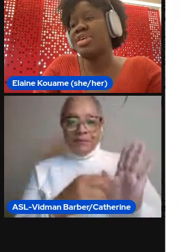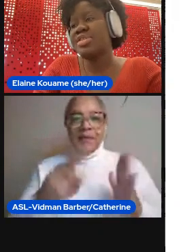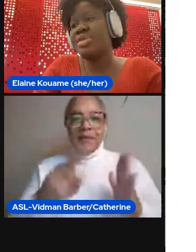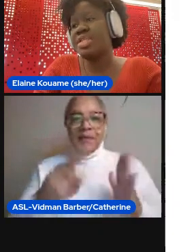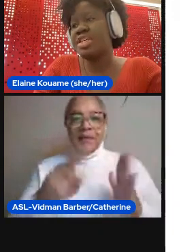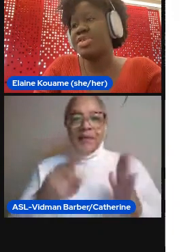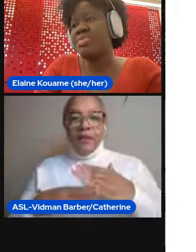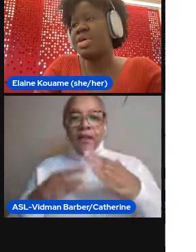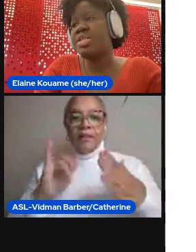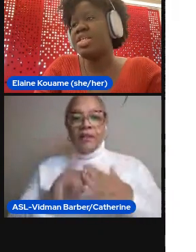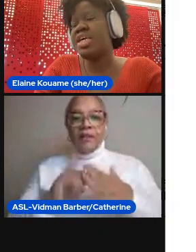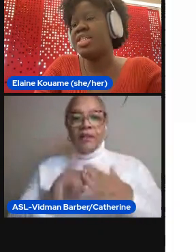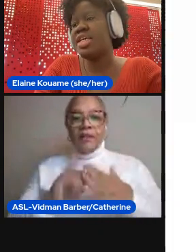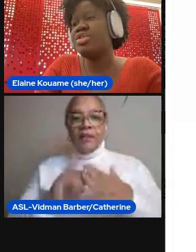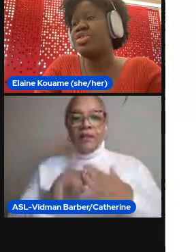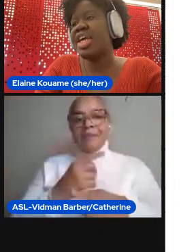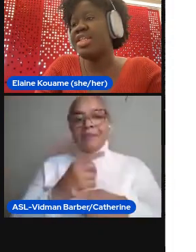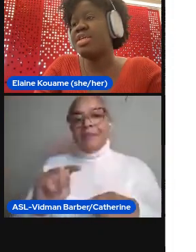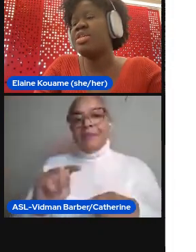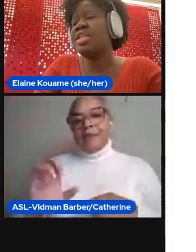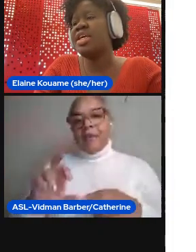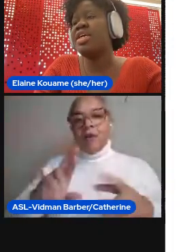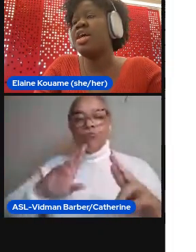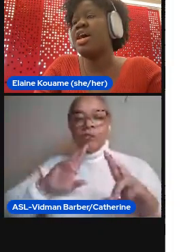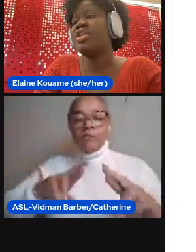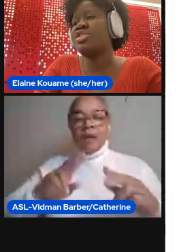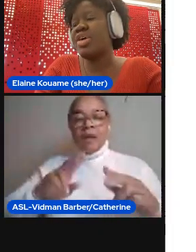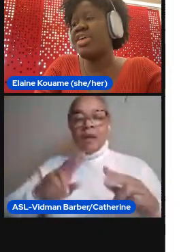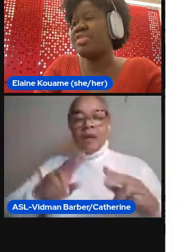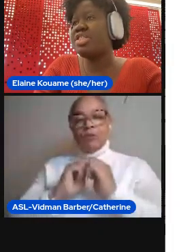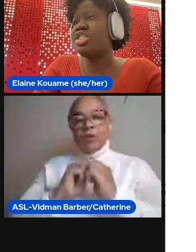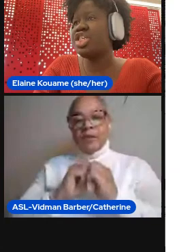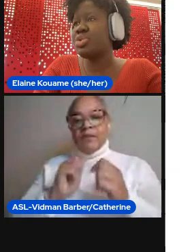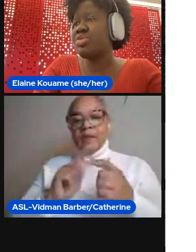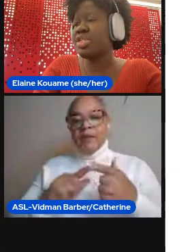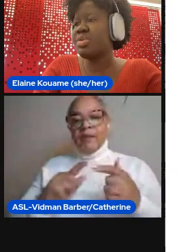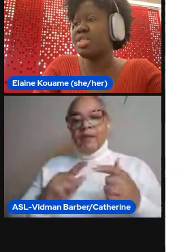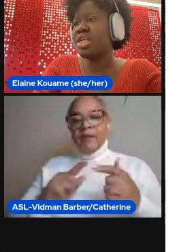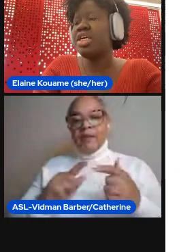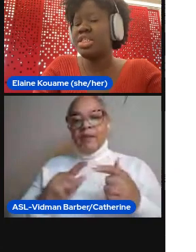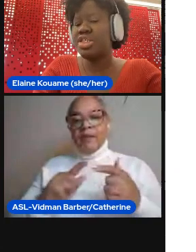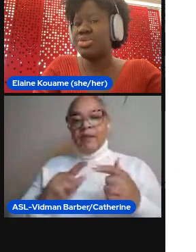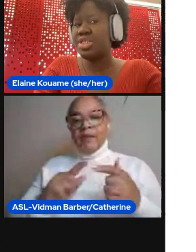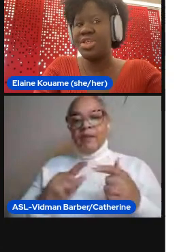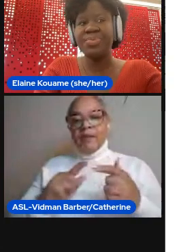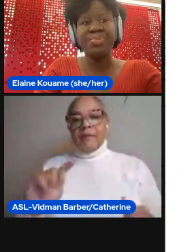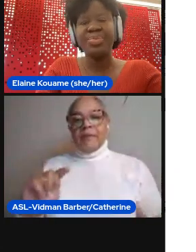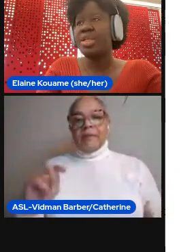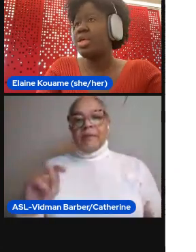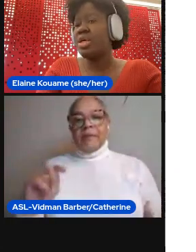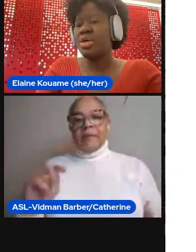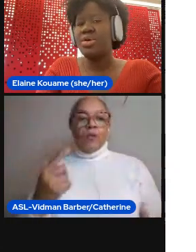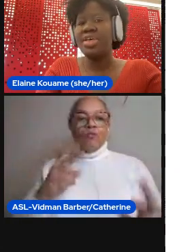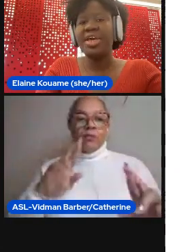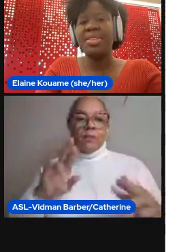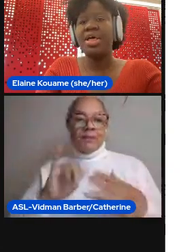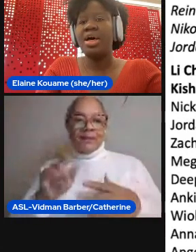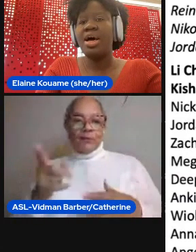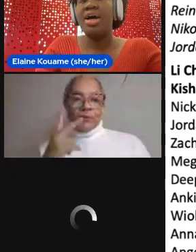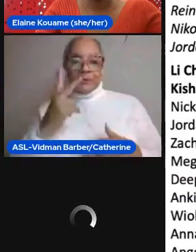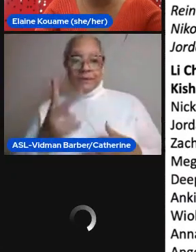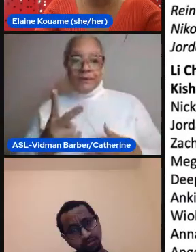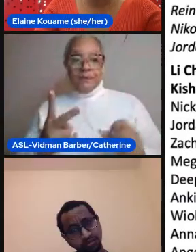the regulatory T cell response. And then together, they drive this Th1 response that you see.